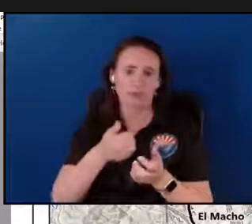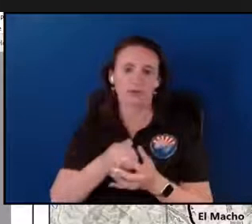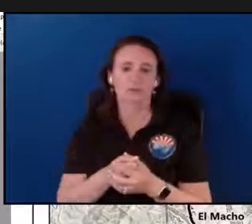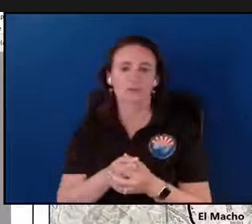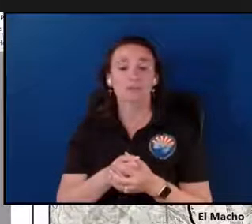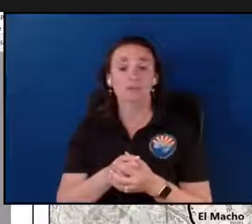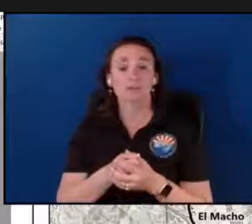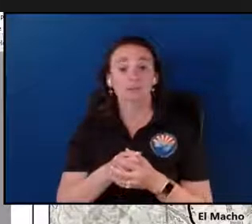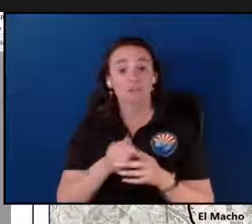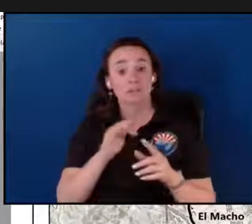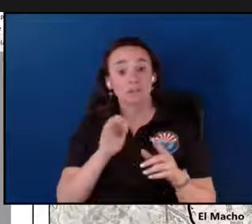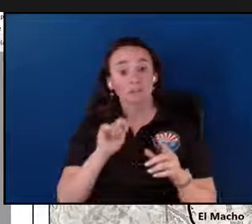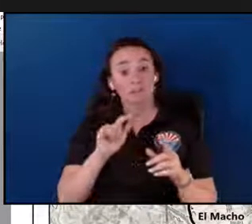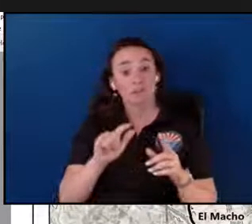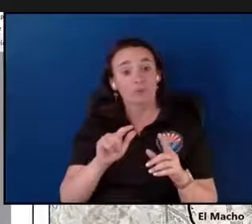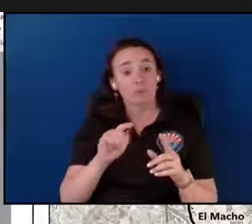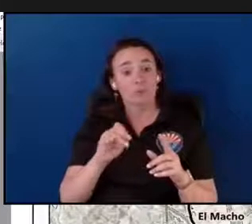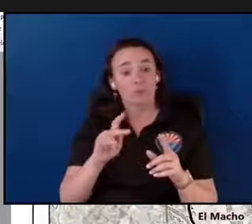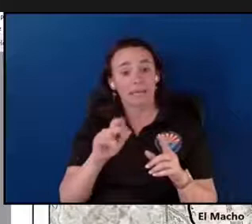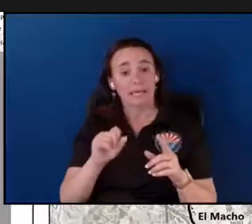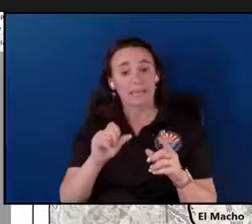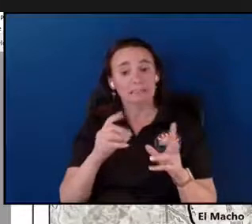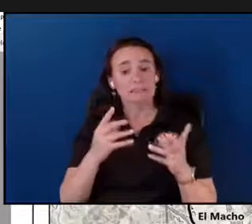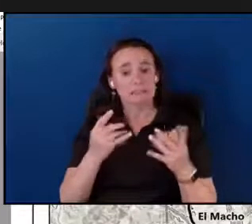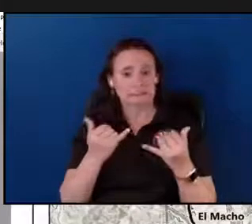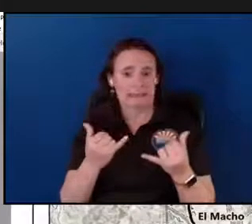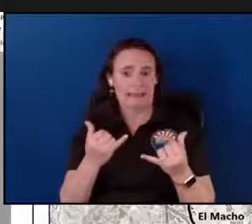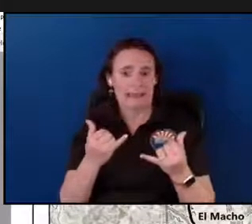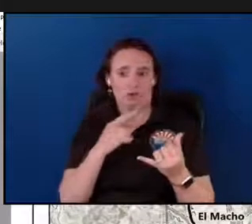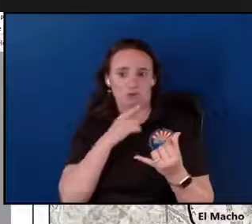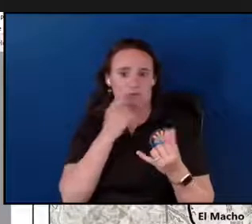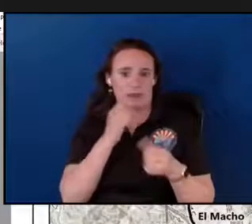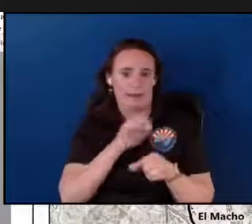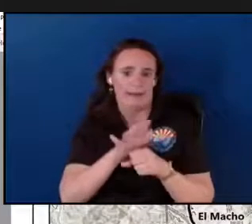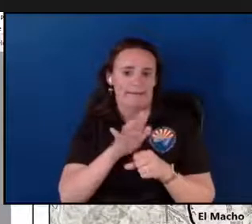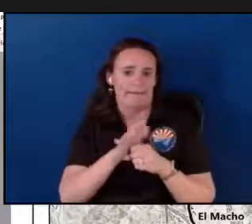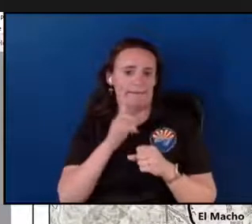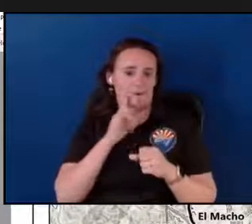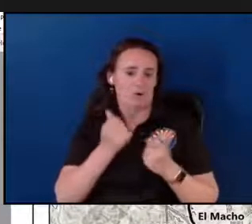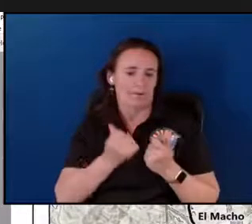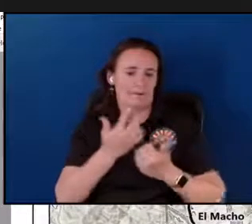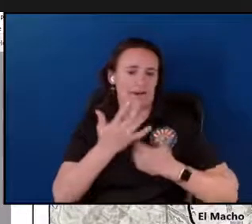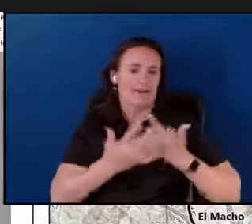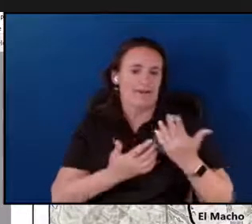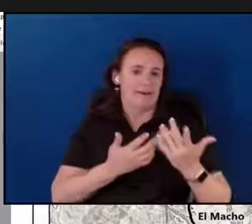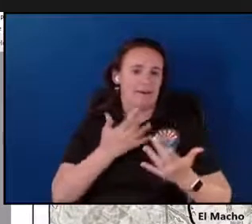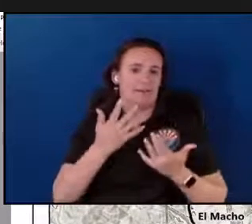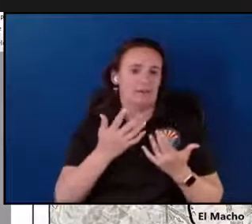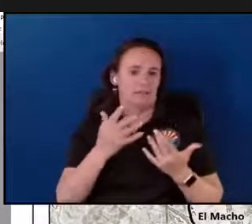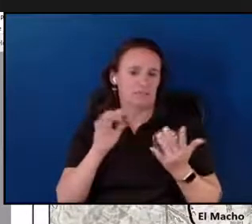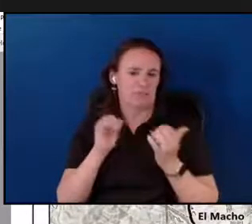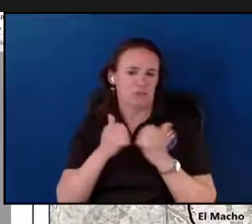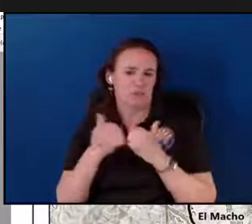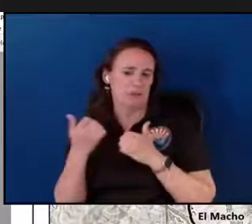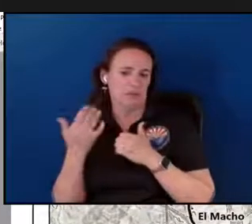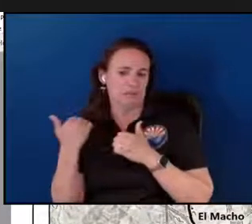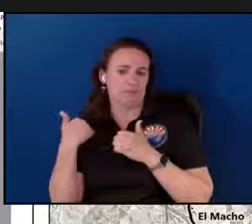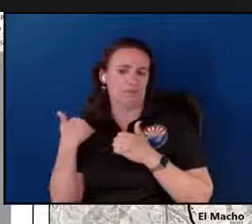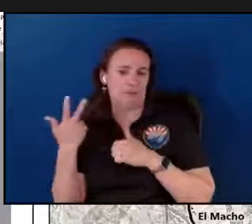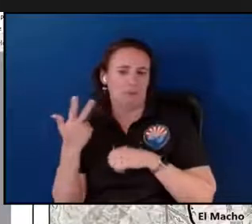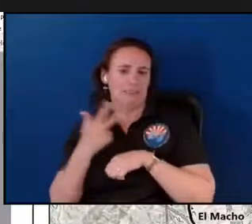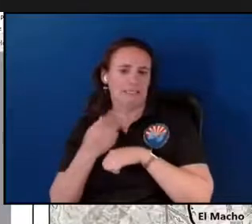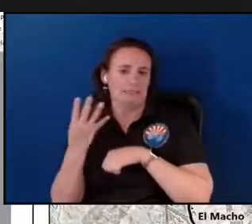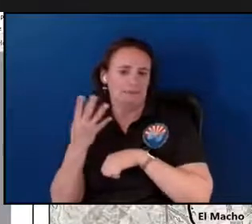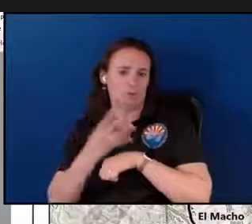now very receptive, probably the most receptive they've been in the last 3 or 4 days. So any kind of embers, any kind of